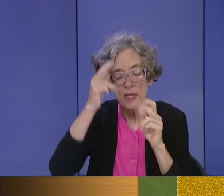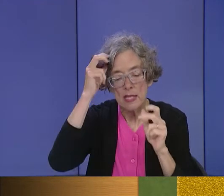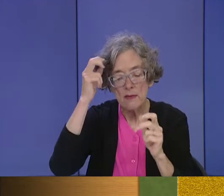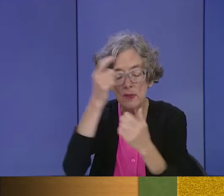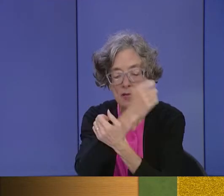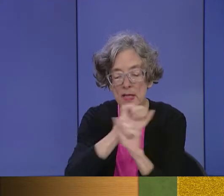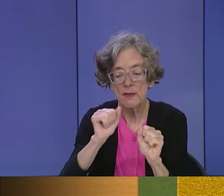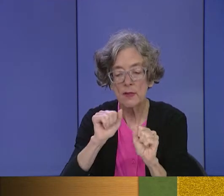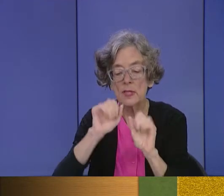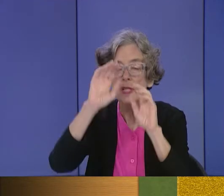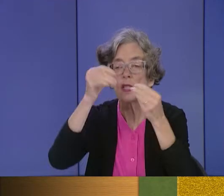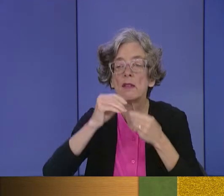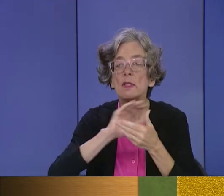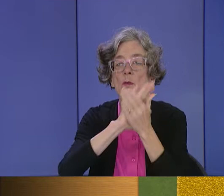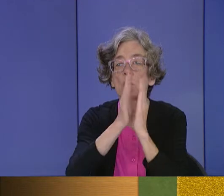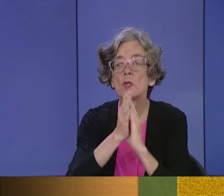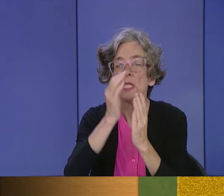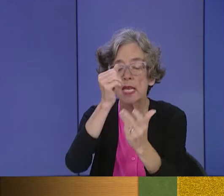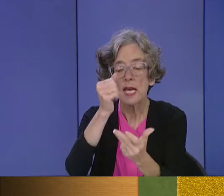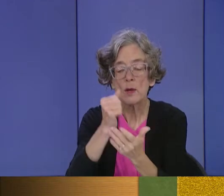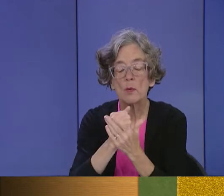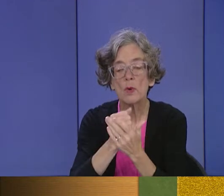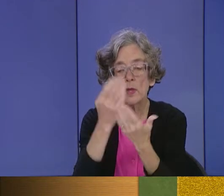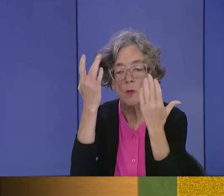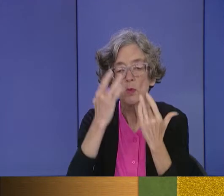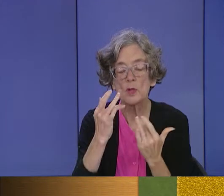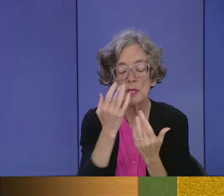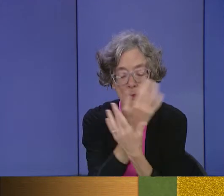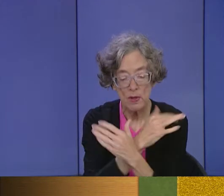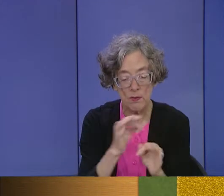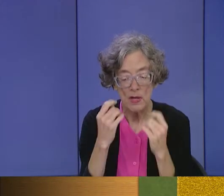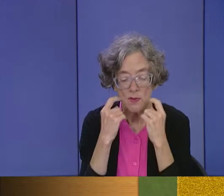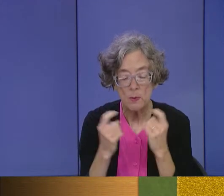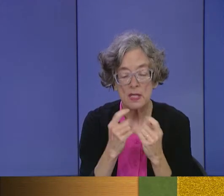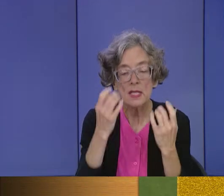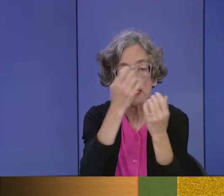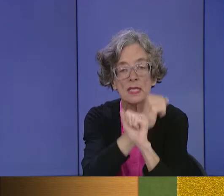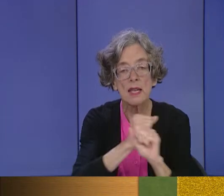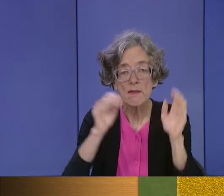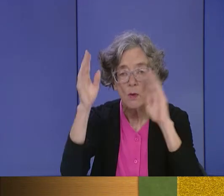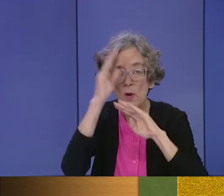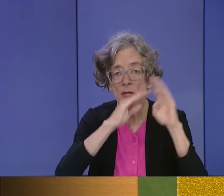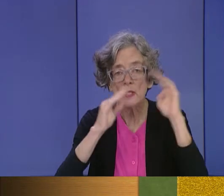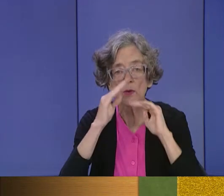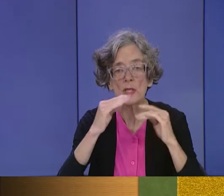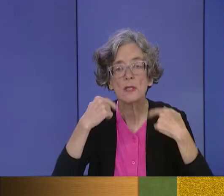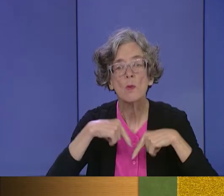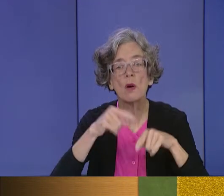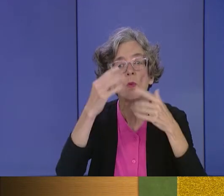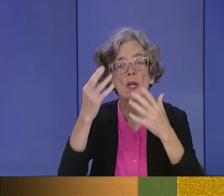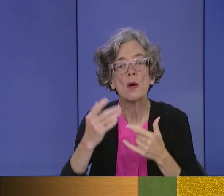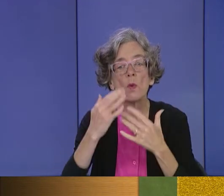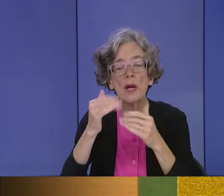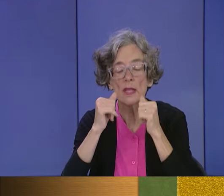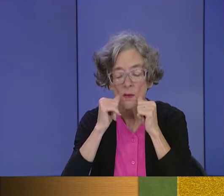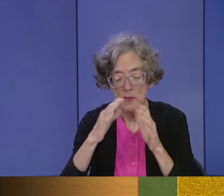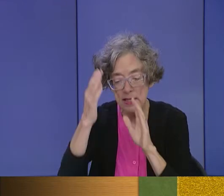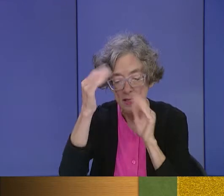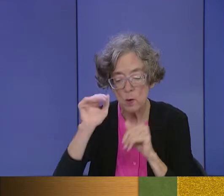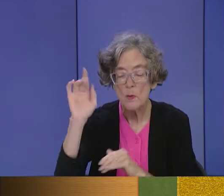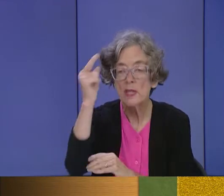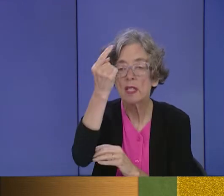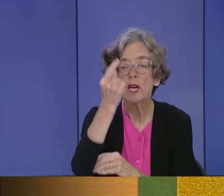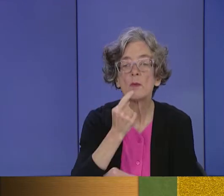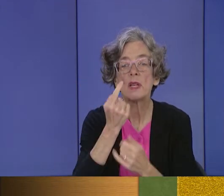days, that by the help of your mercy, we may be always free from sin and safe from all distress, as we await the blessed hope and the coming of